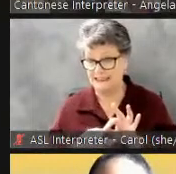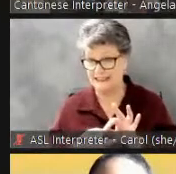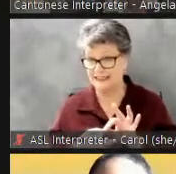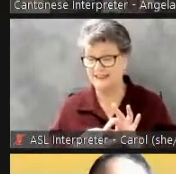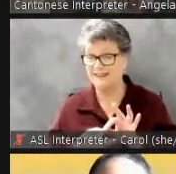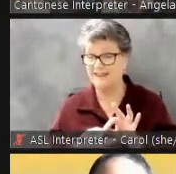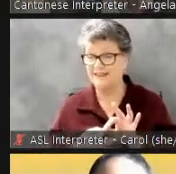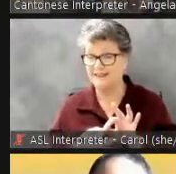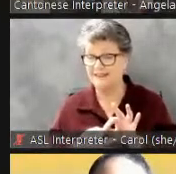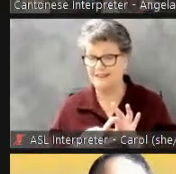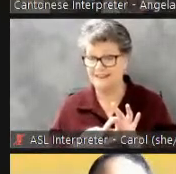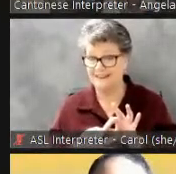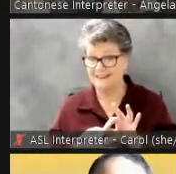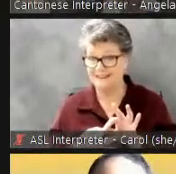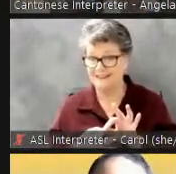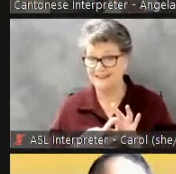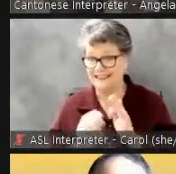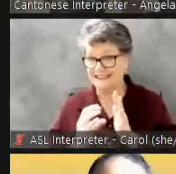moment.